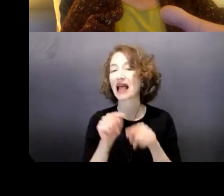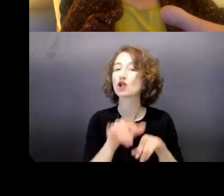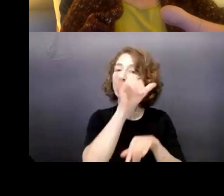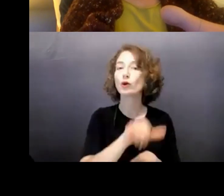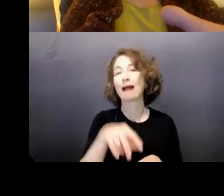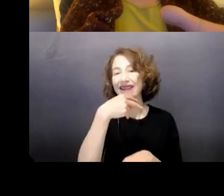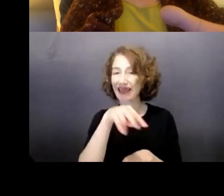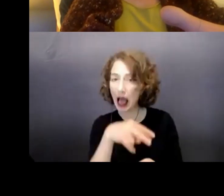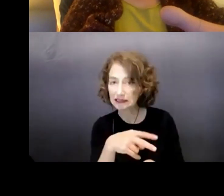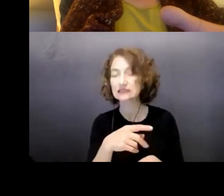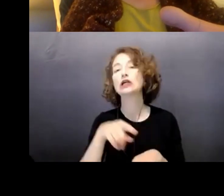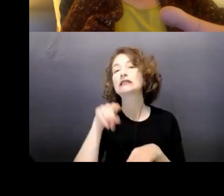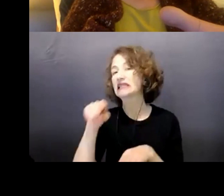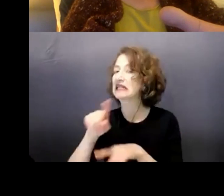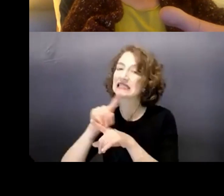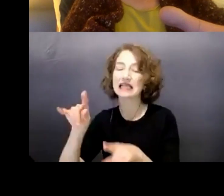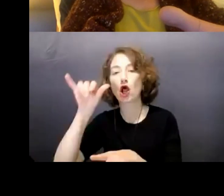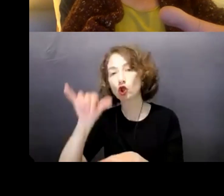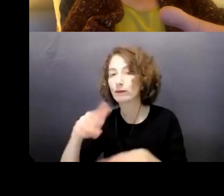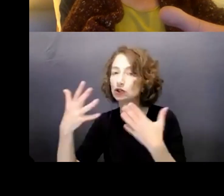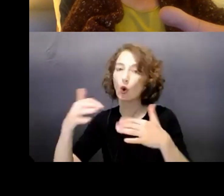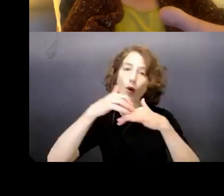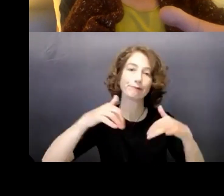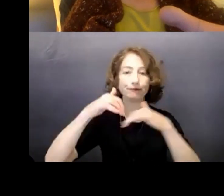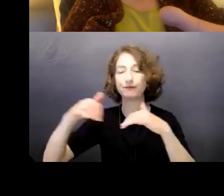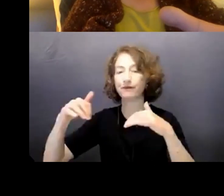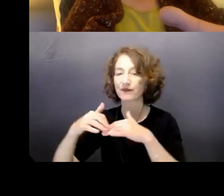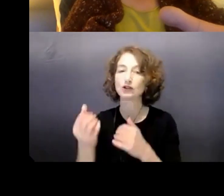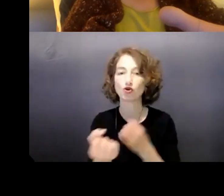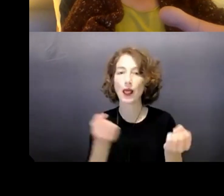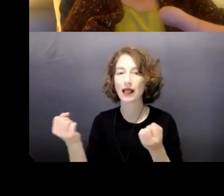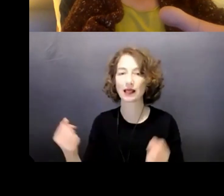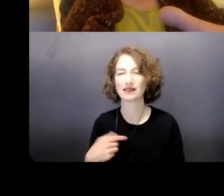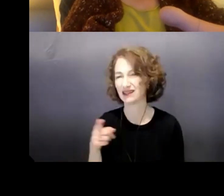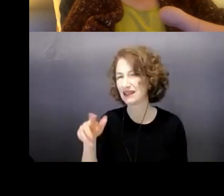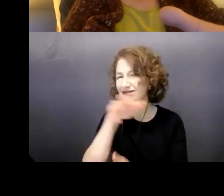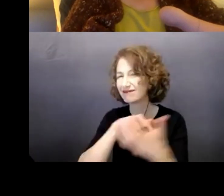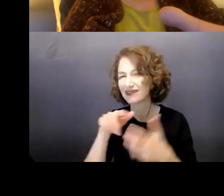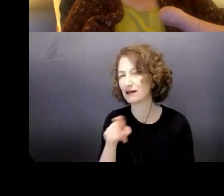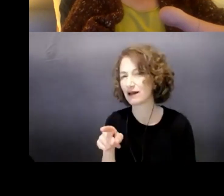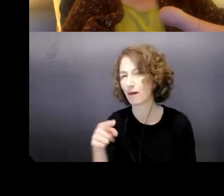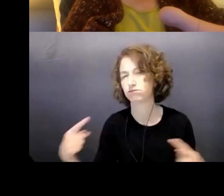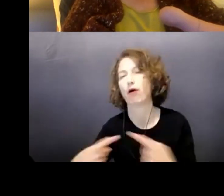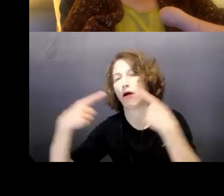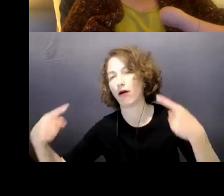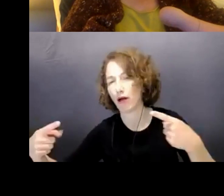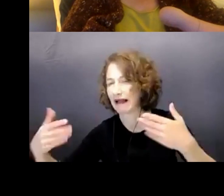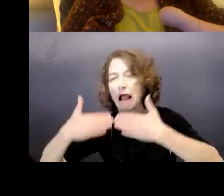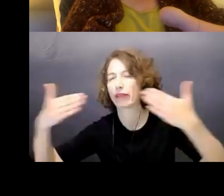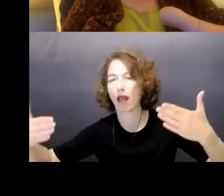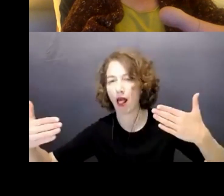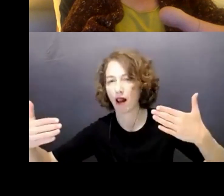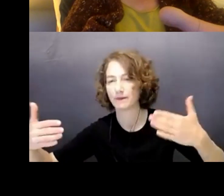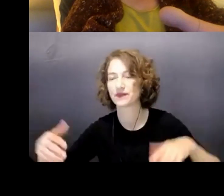distinguish one thing from the other. So this is kind of the antithesis of that. And I guess I have